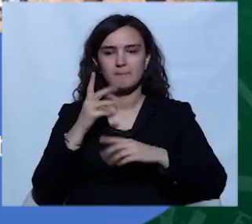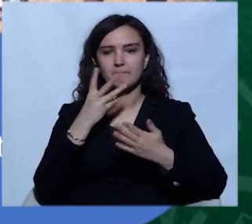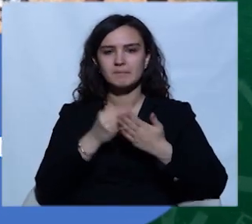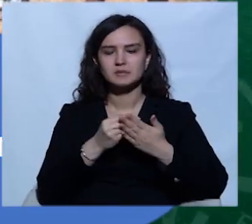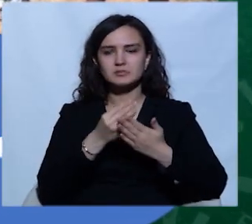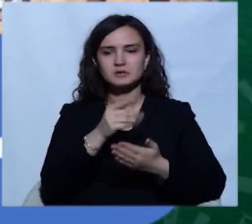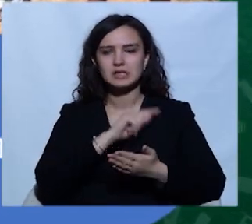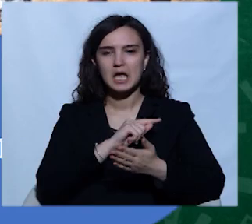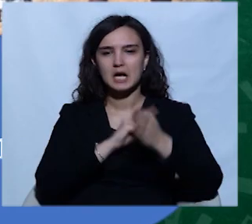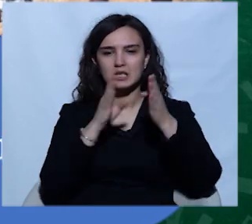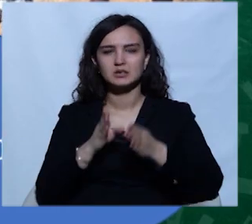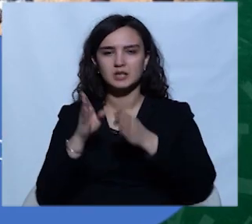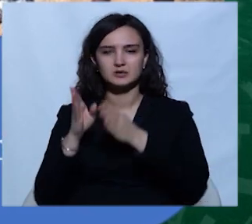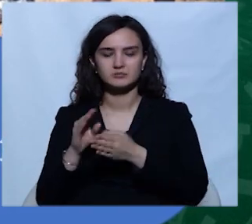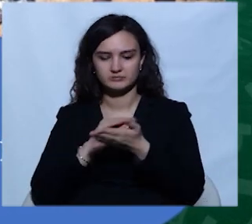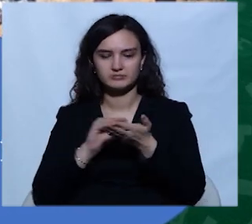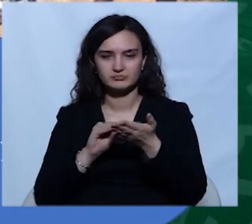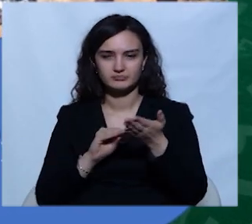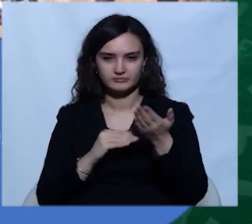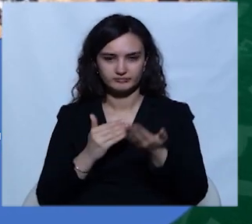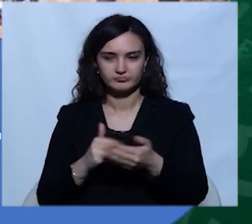characters of the story that we mentioned.